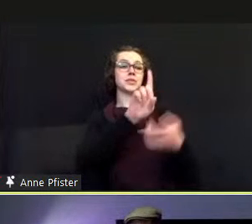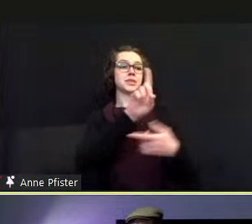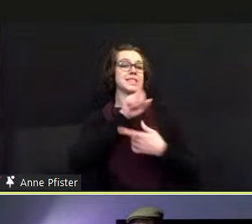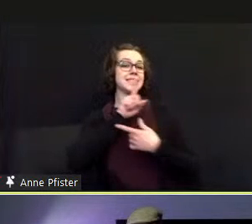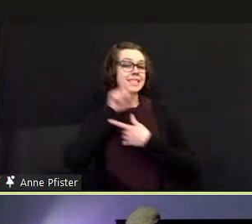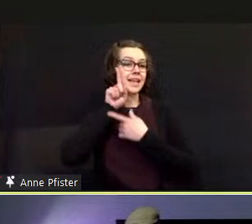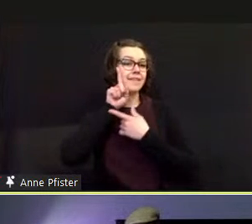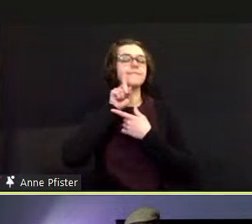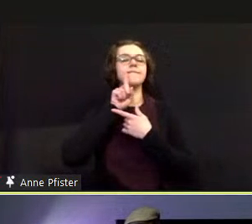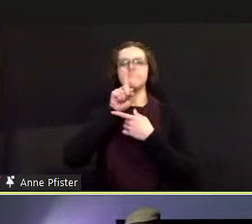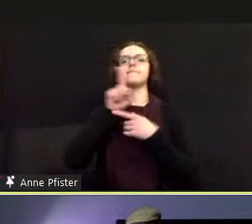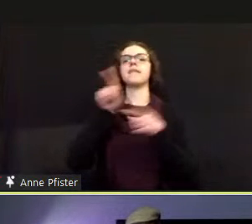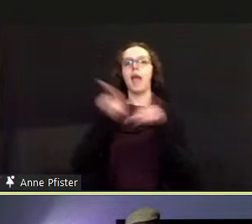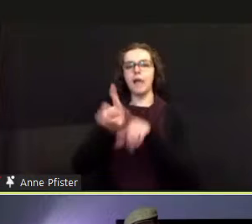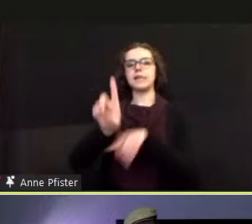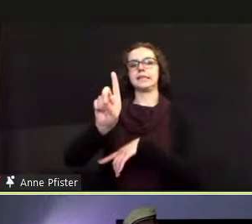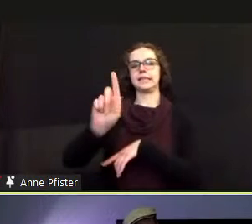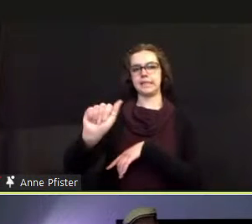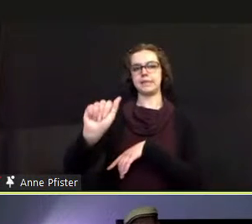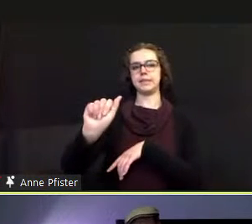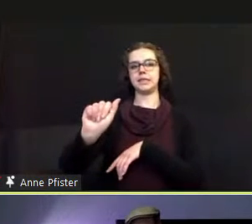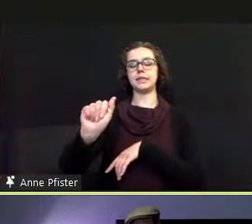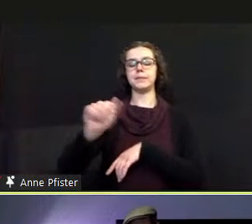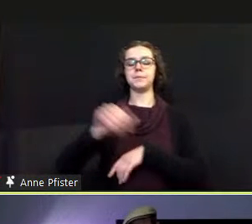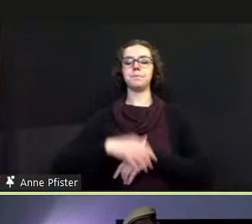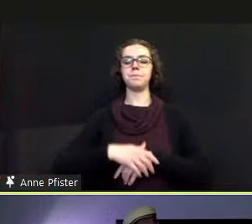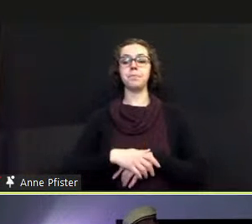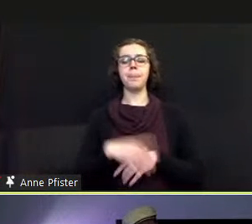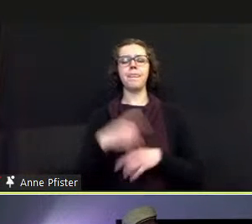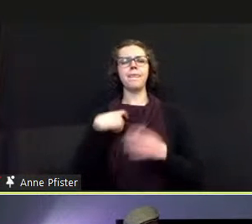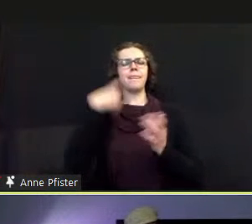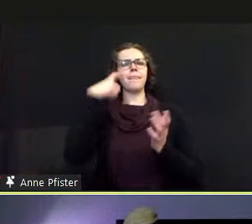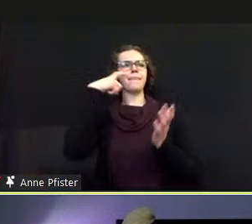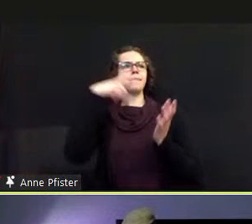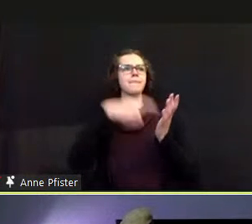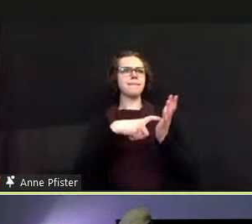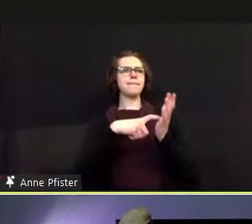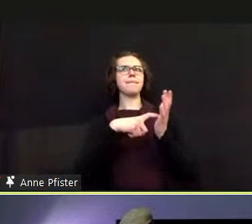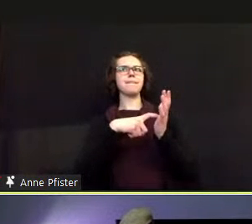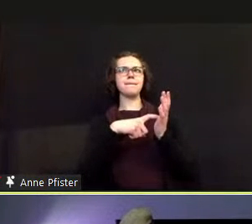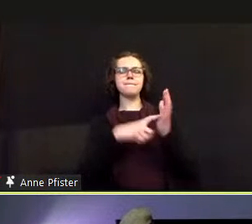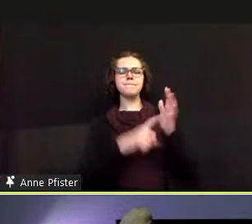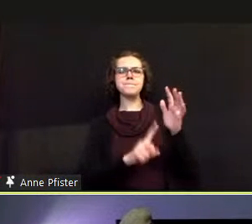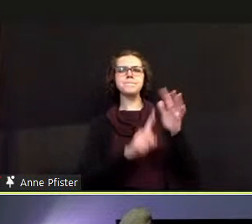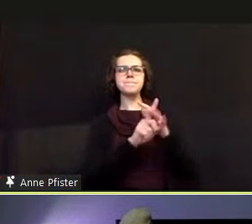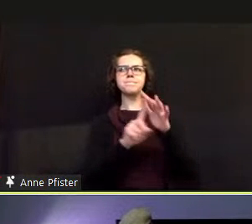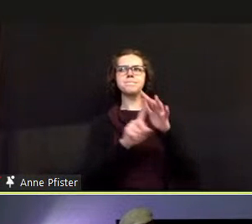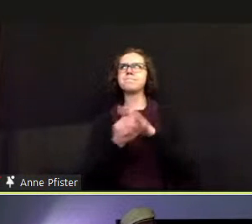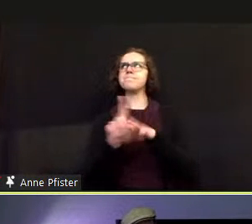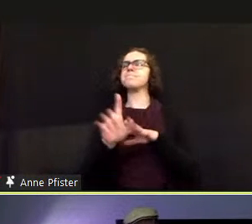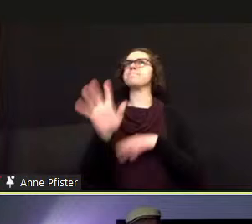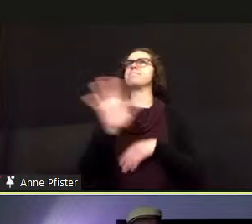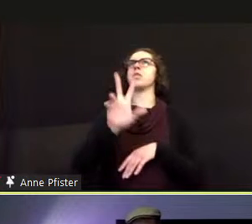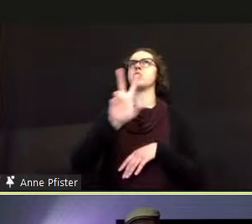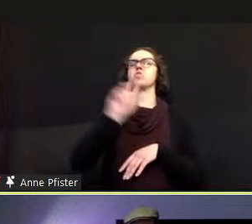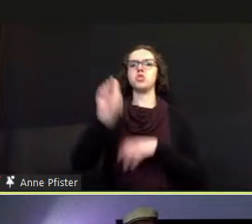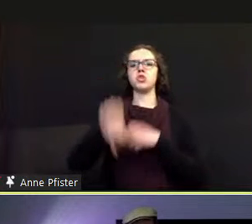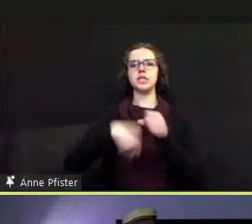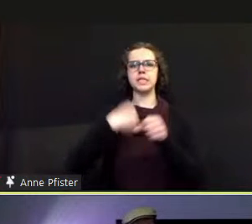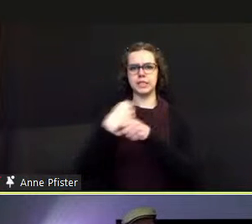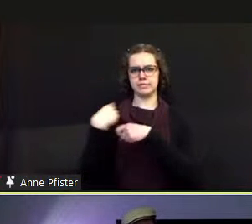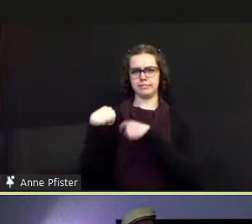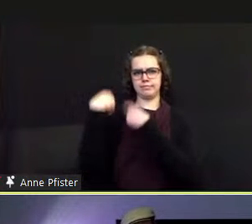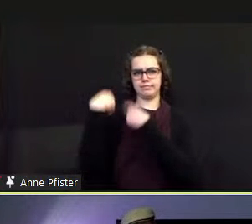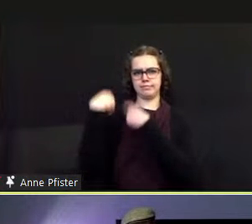disability. So what I've been seeing over, I guess, 3 decades now